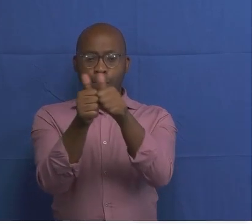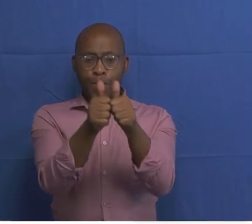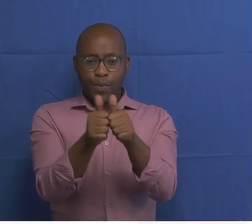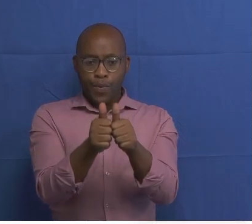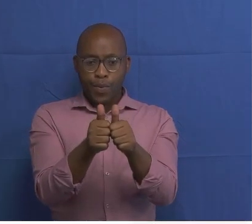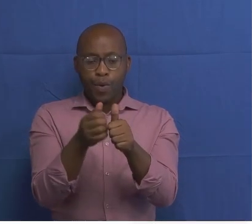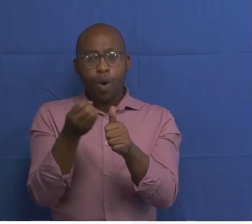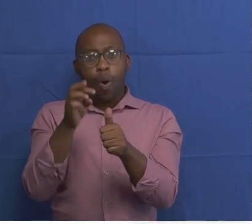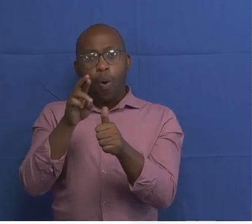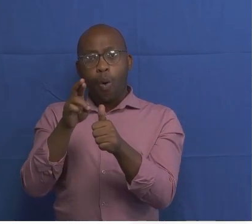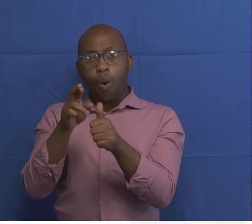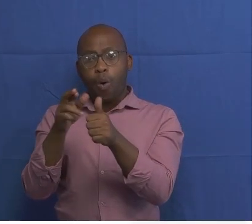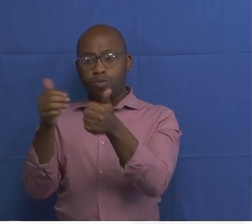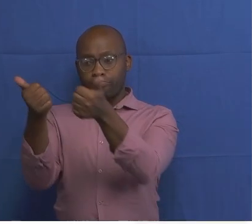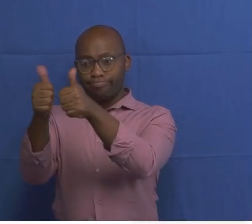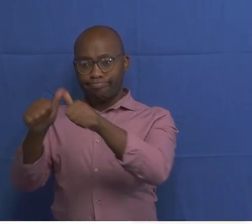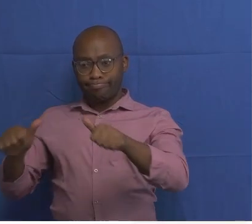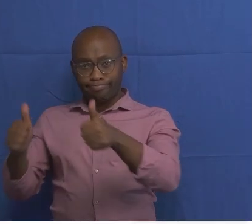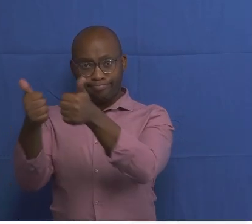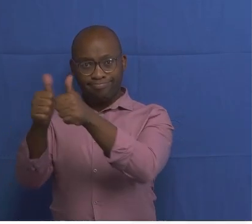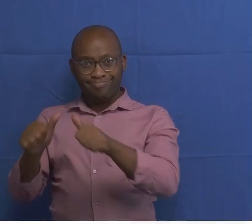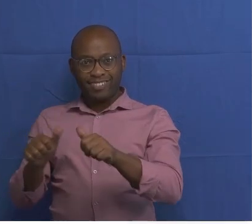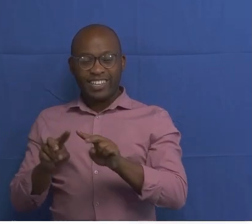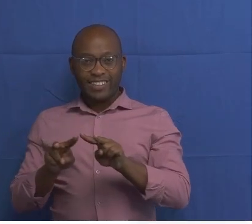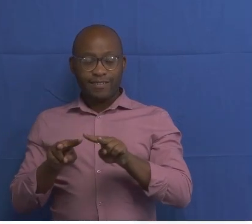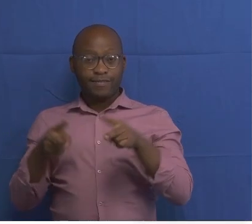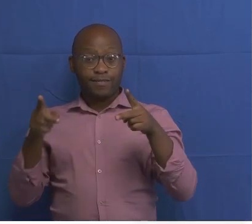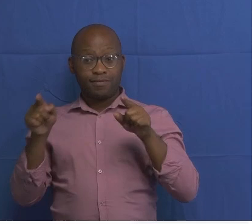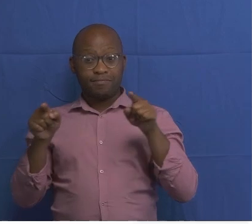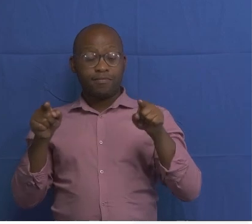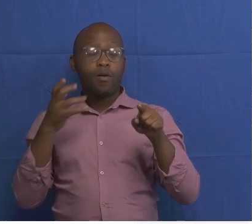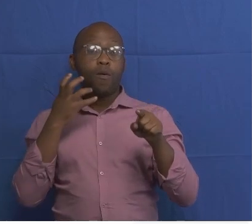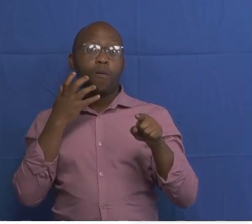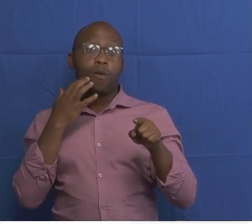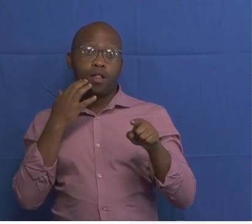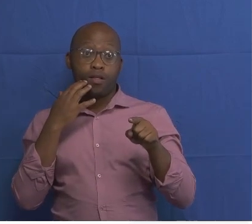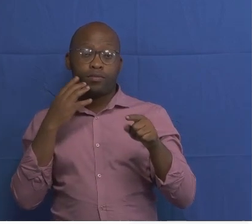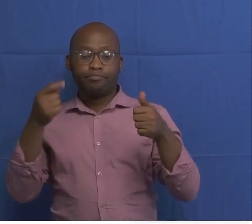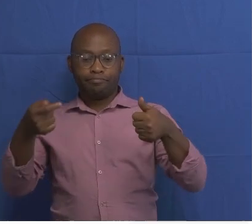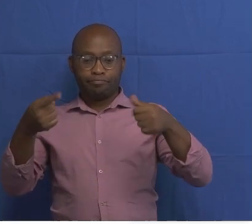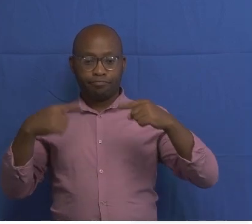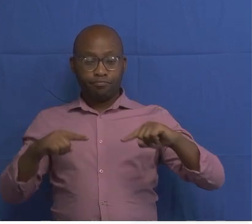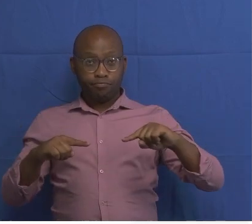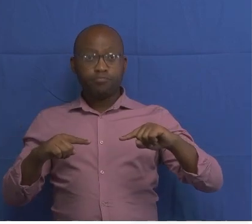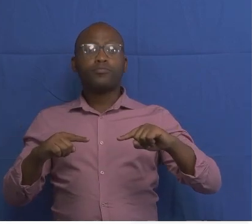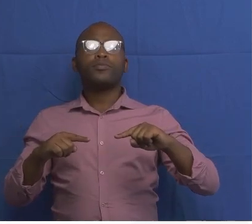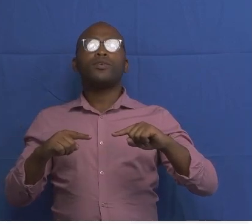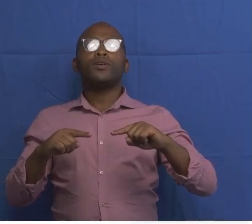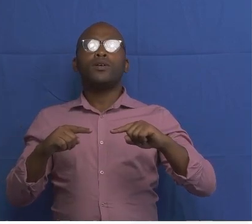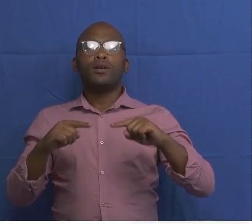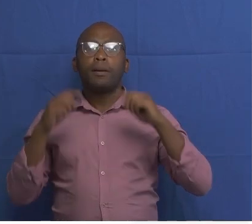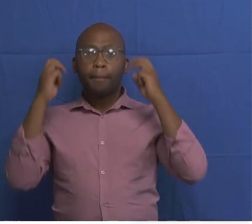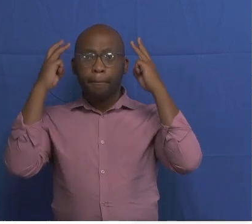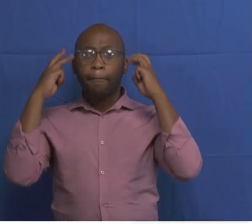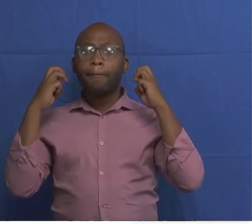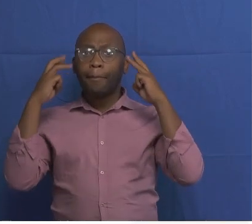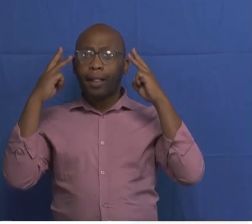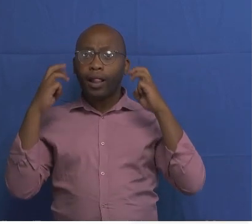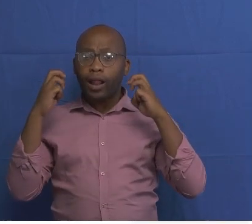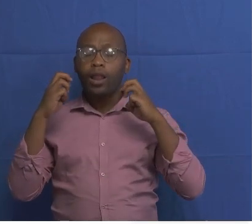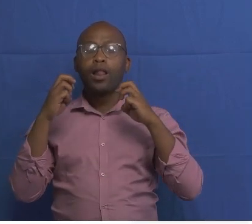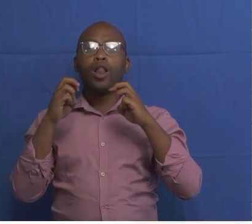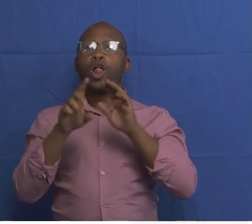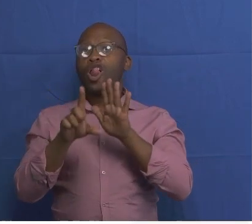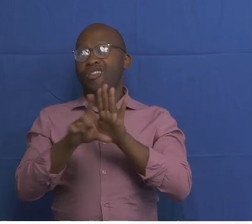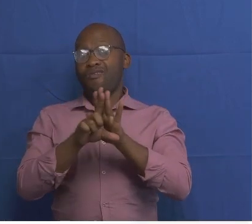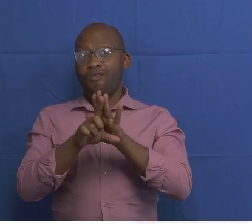to be looking at Mendel's laws. First one will be the law of dominance, and the second one will be the principle of segregation, and